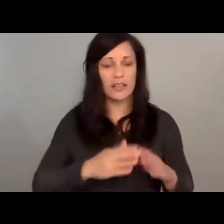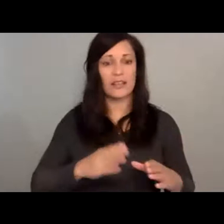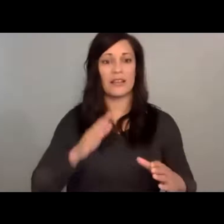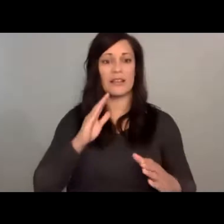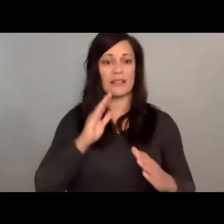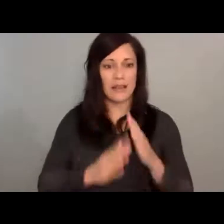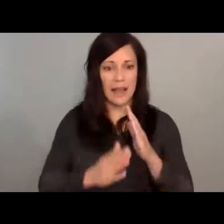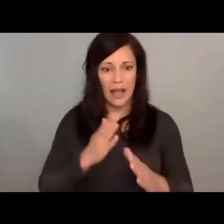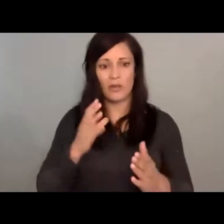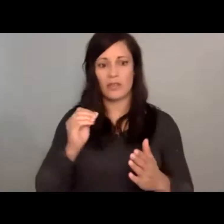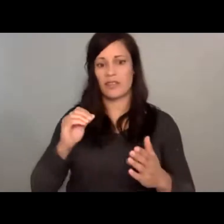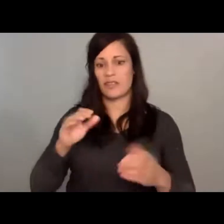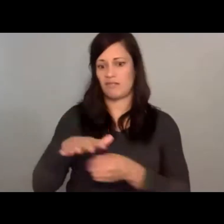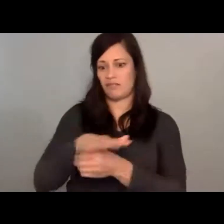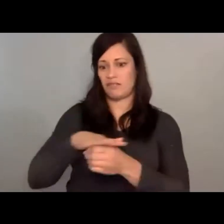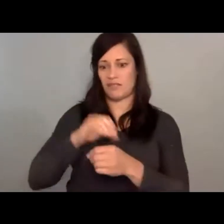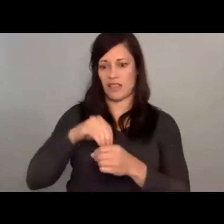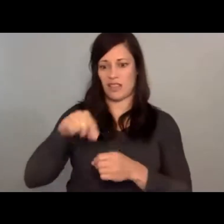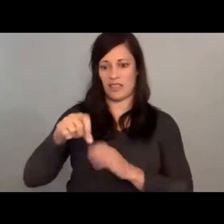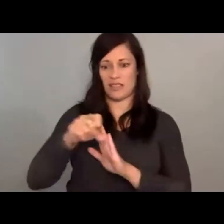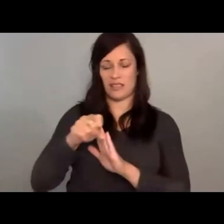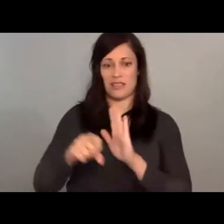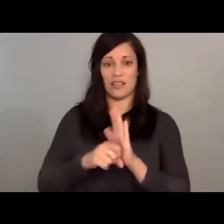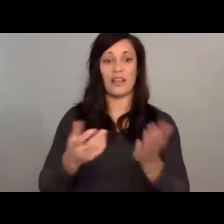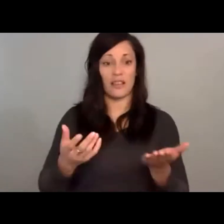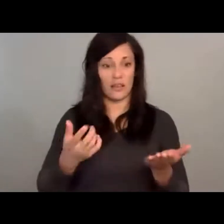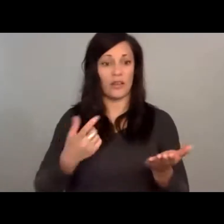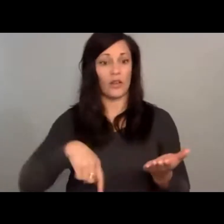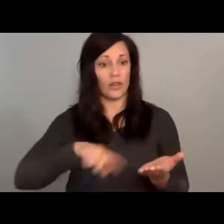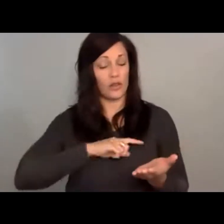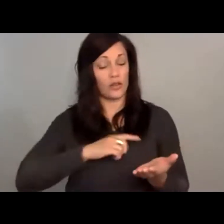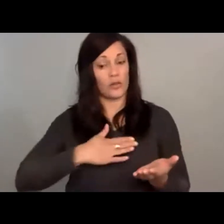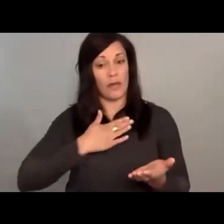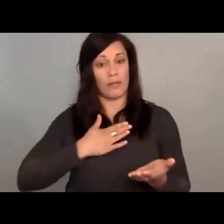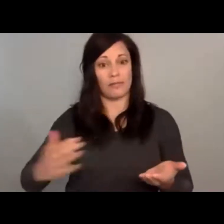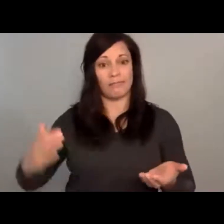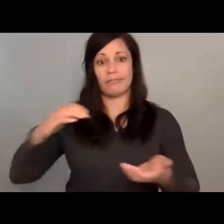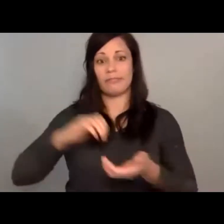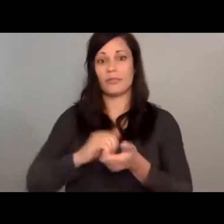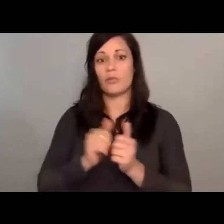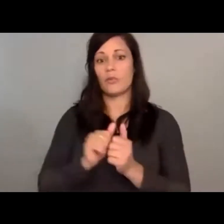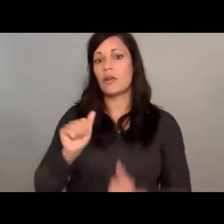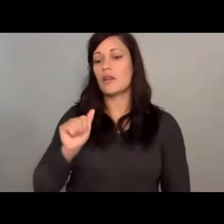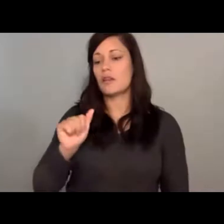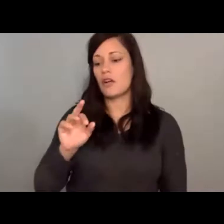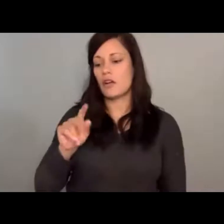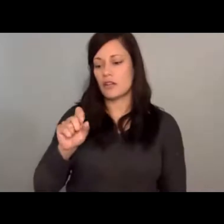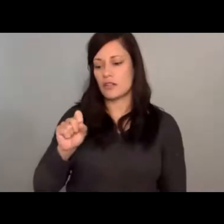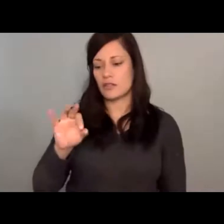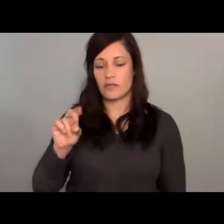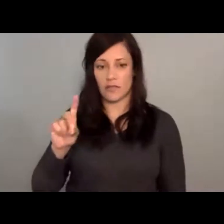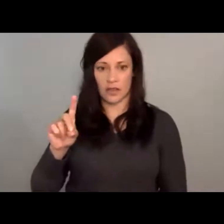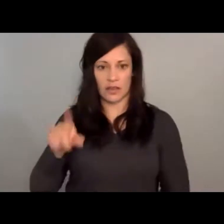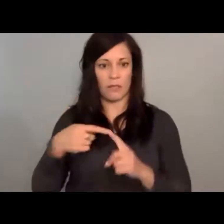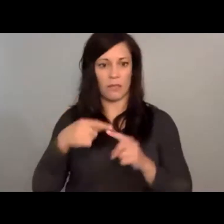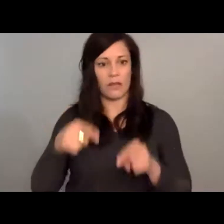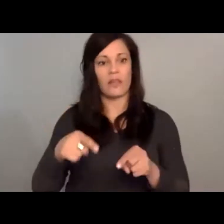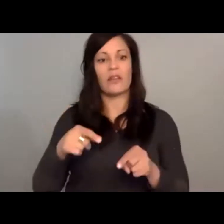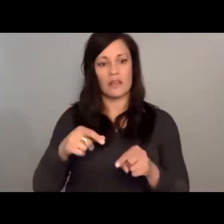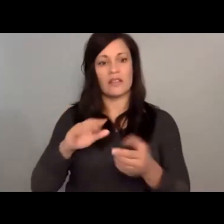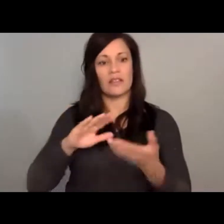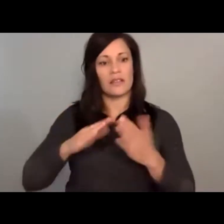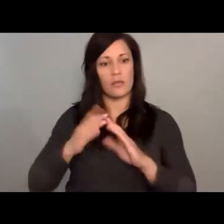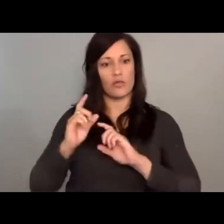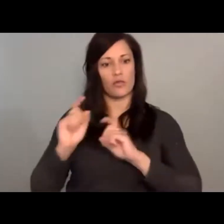state. With that in mind, we are very pleased to be partnering with ArtsFund on the Nonprofit Community Recovery Grant Program to deliver